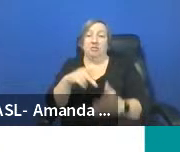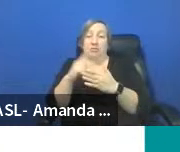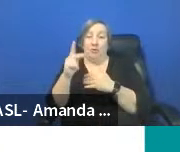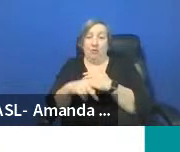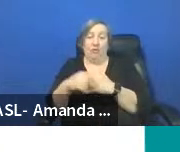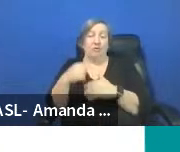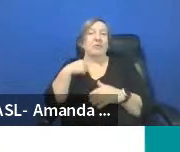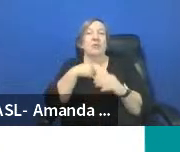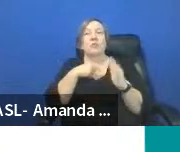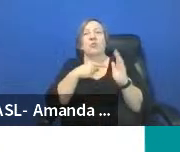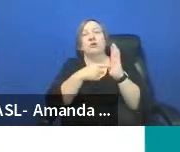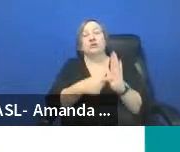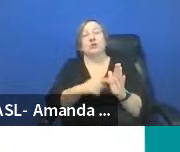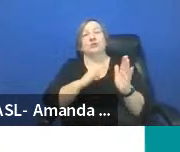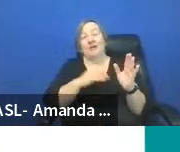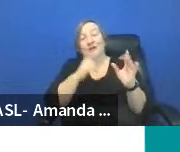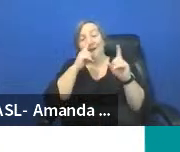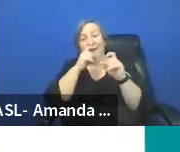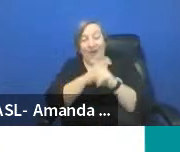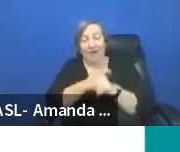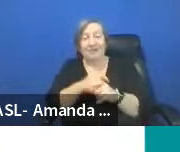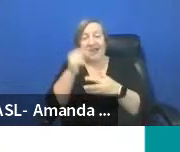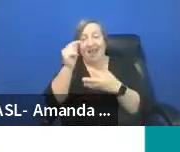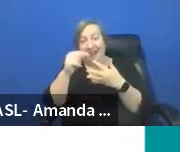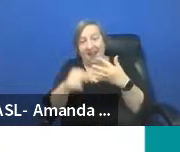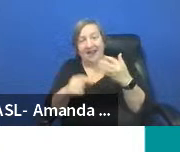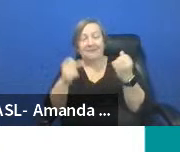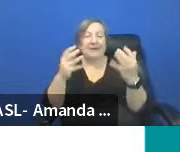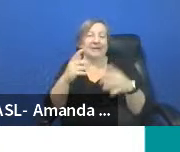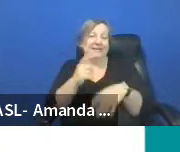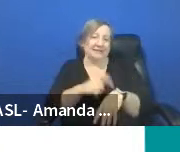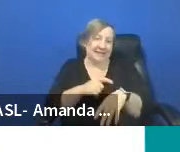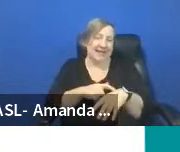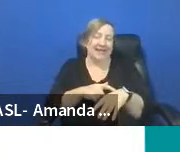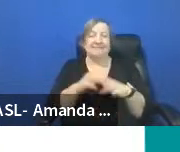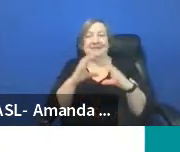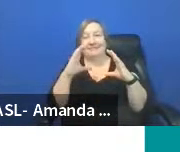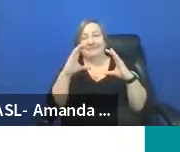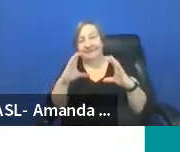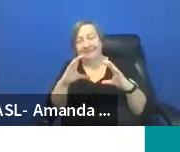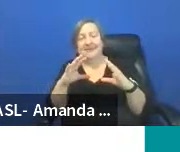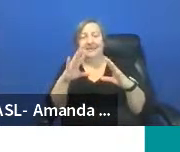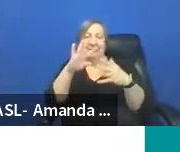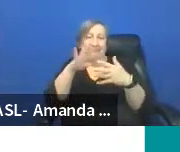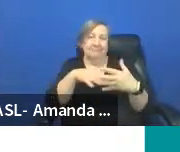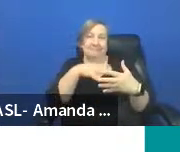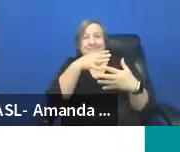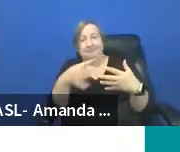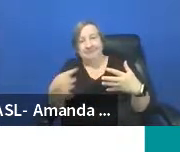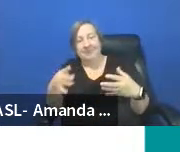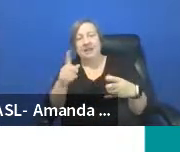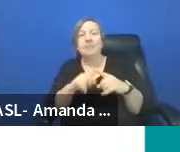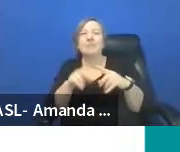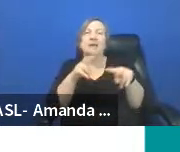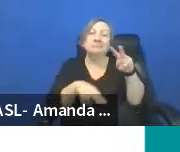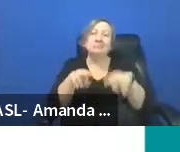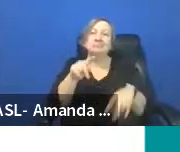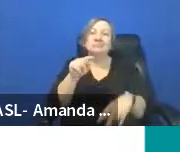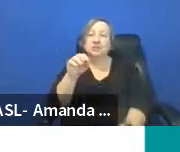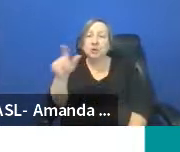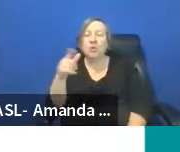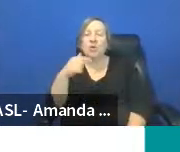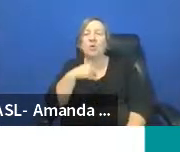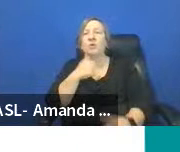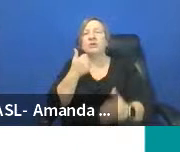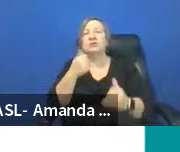little complicated detailed table a number of times. But in looking at tolling, we've kind of reframed it into